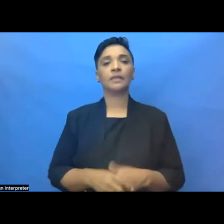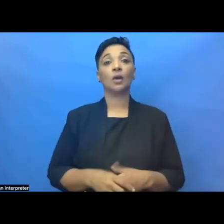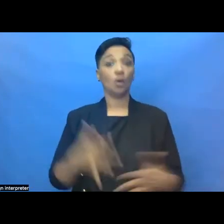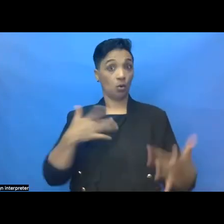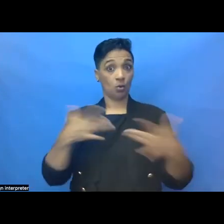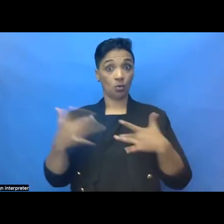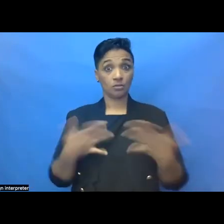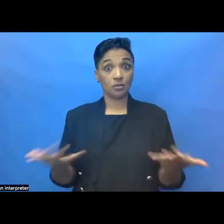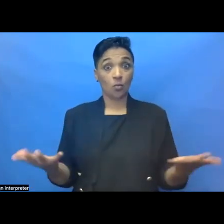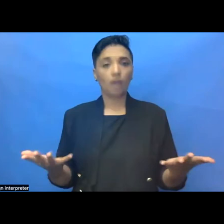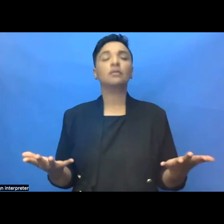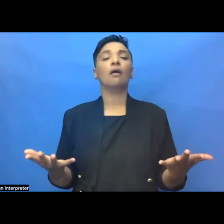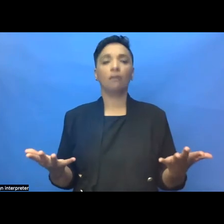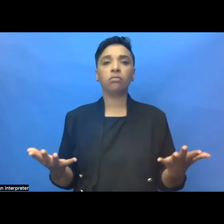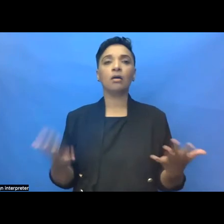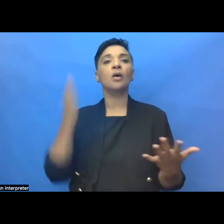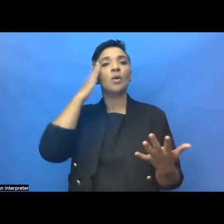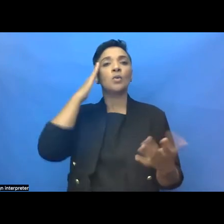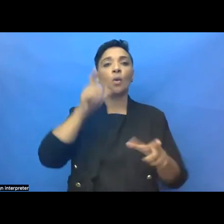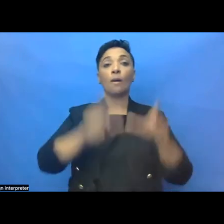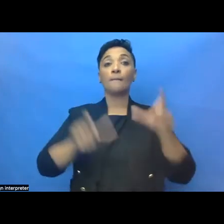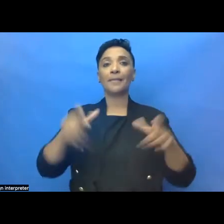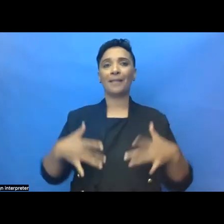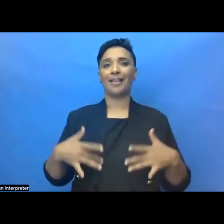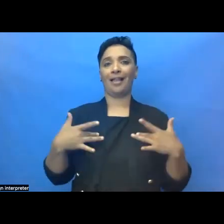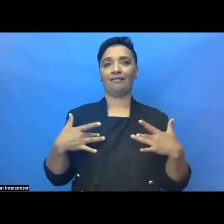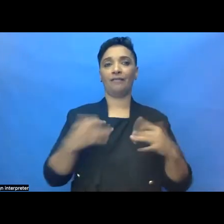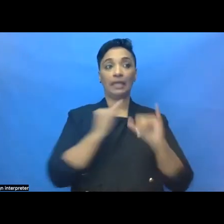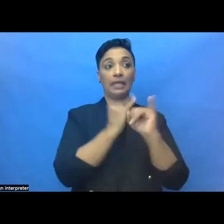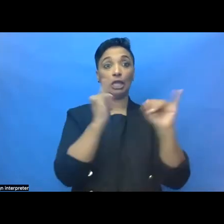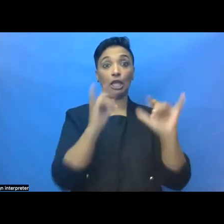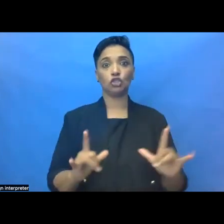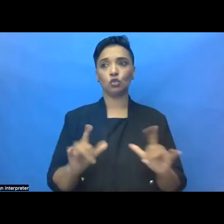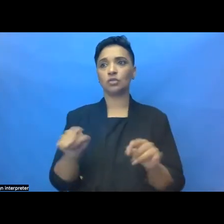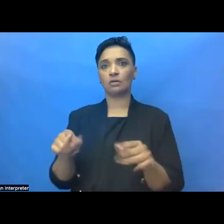of course, around those who reside in institutions and who are not able to leave